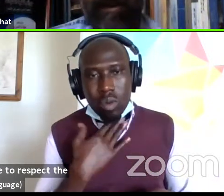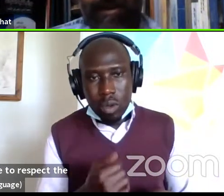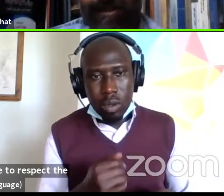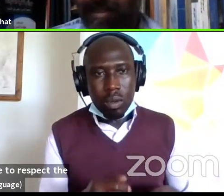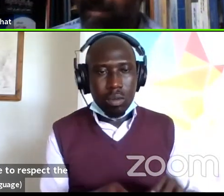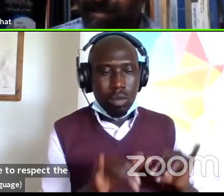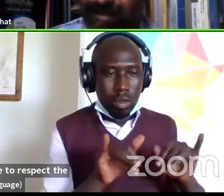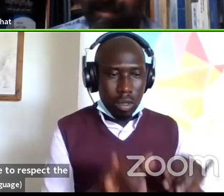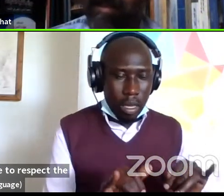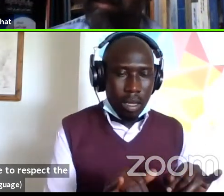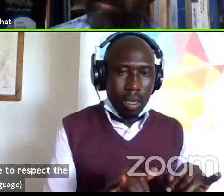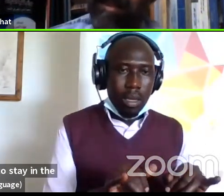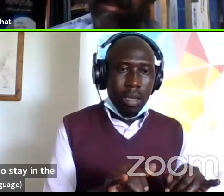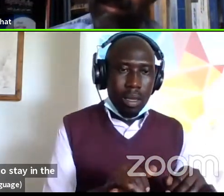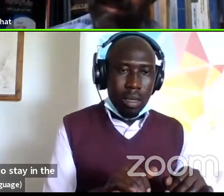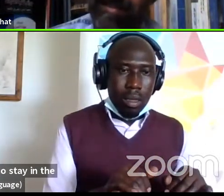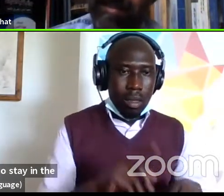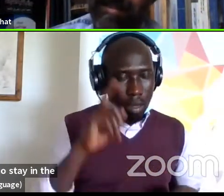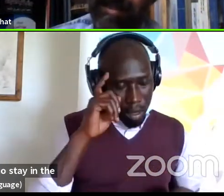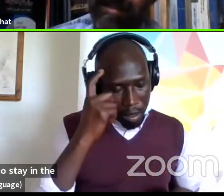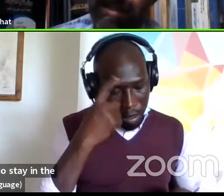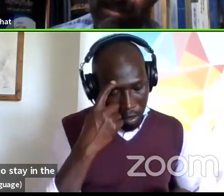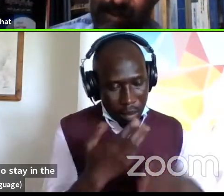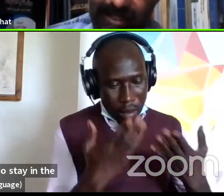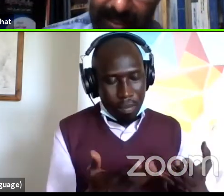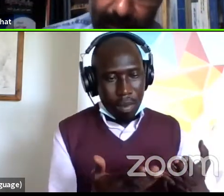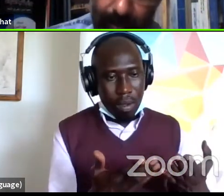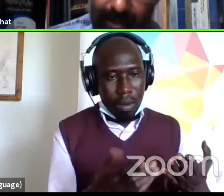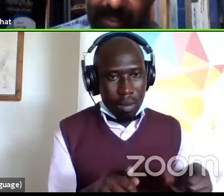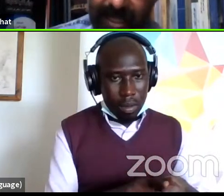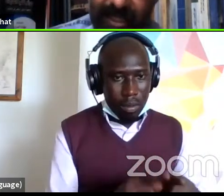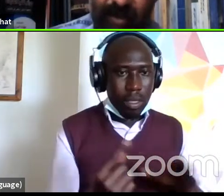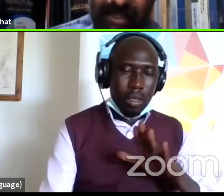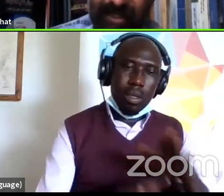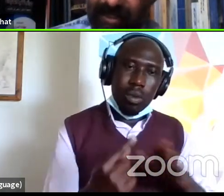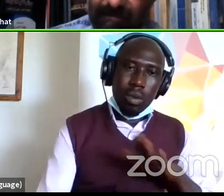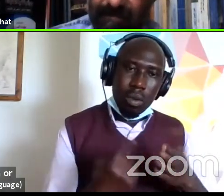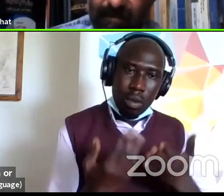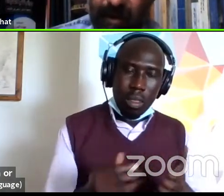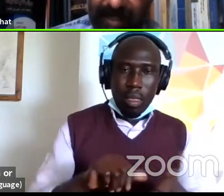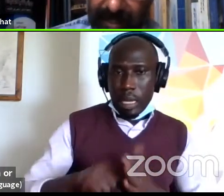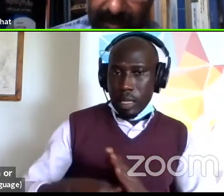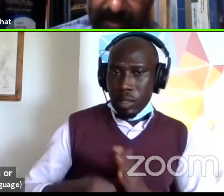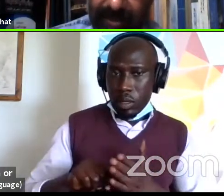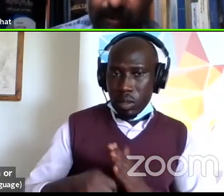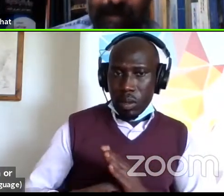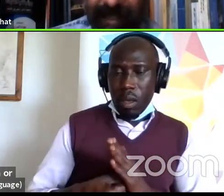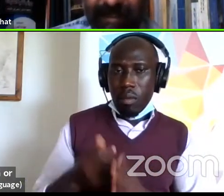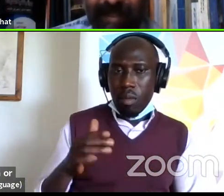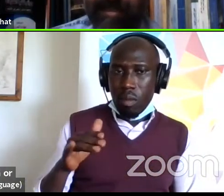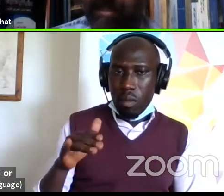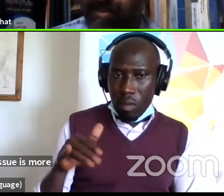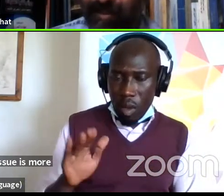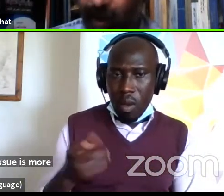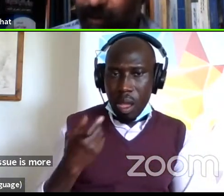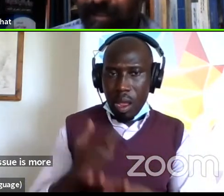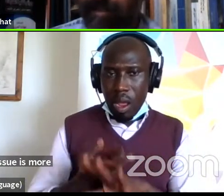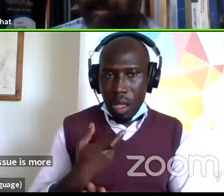the regime or not. I think that the situation or the issue is more is complicated